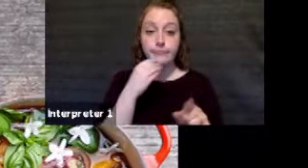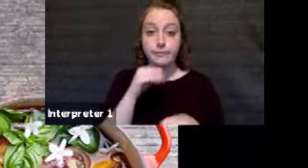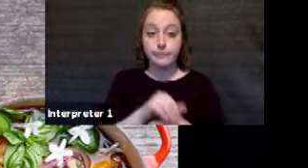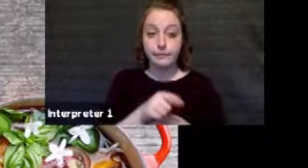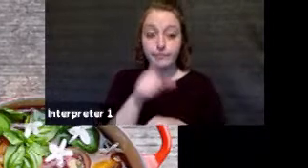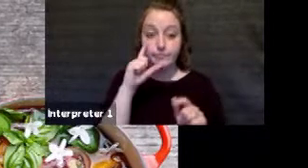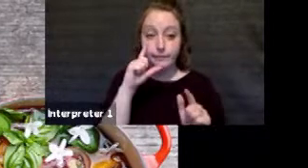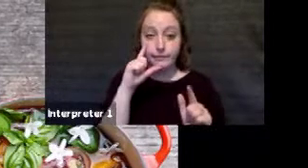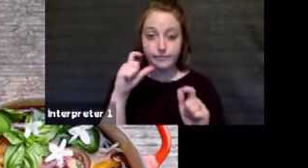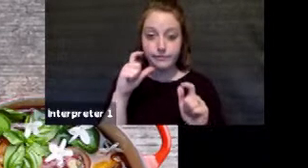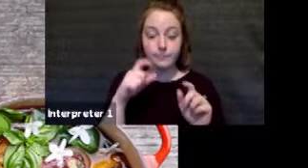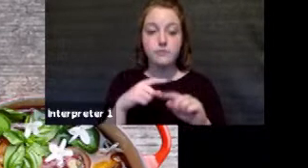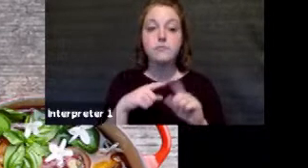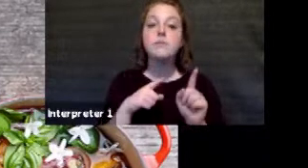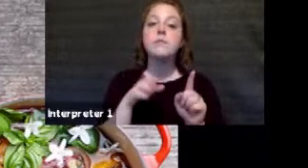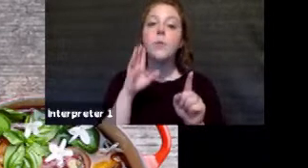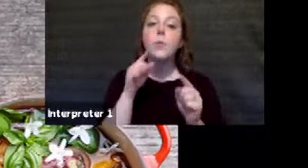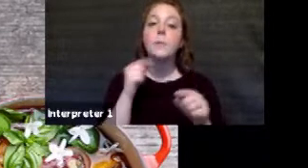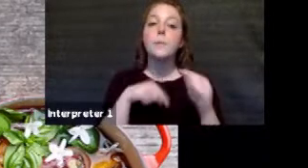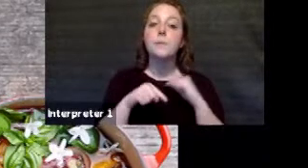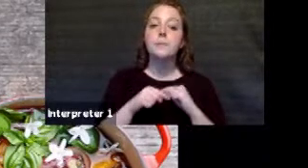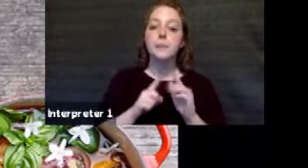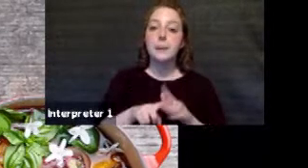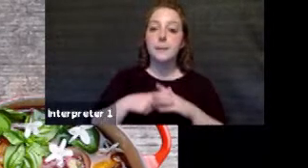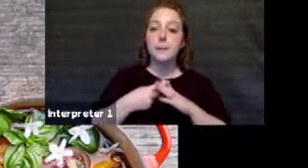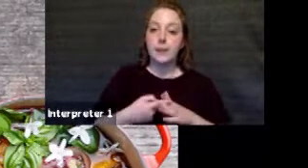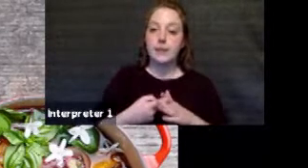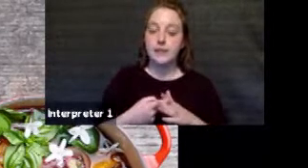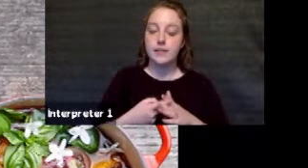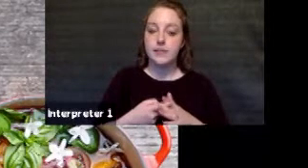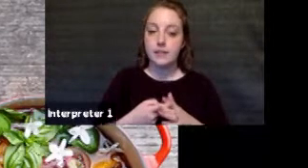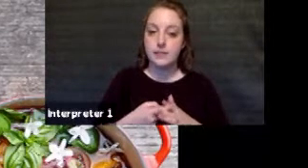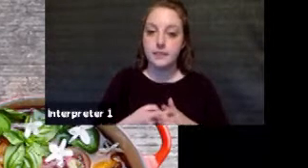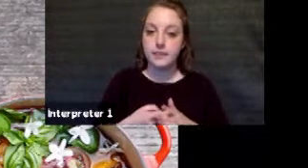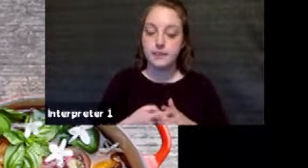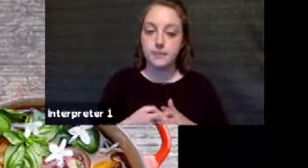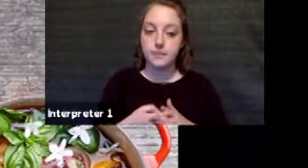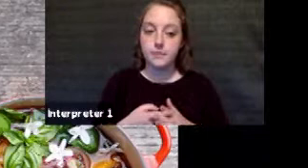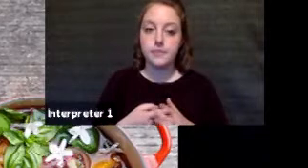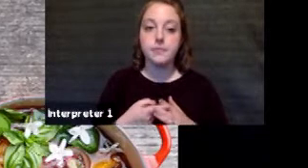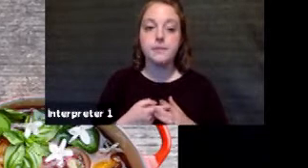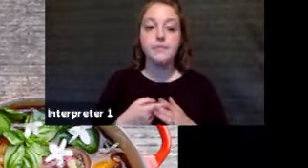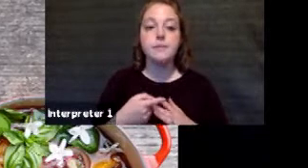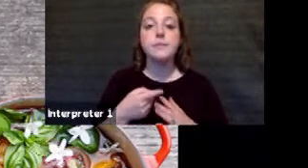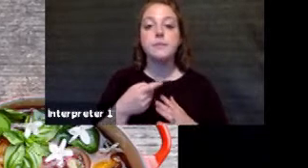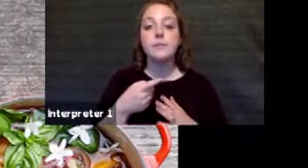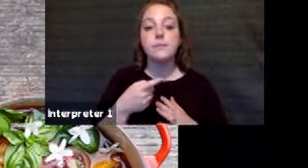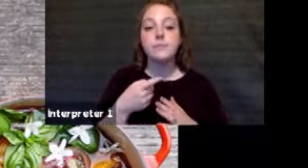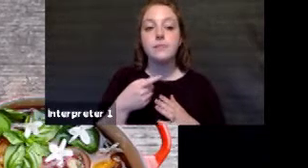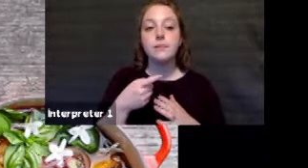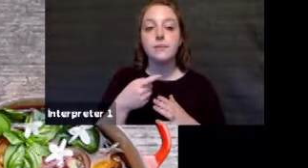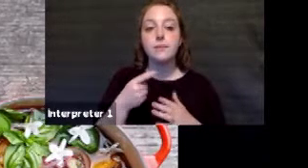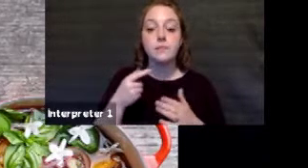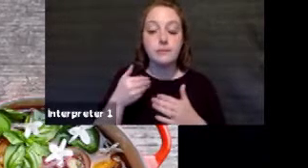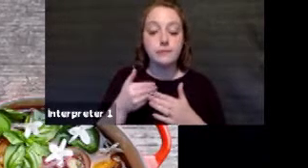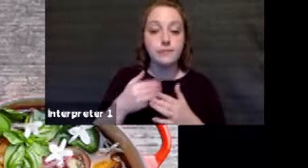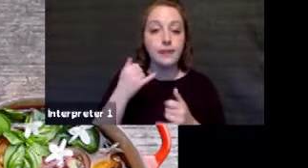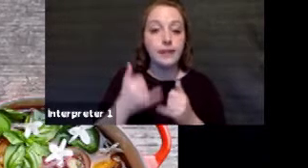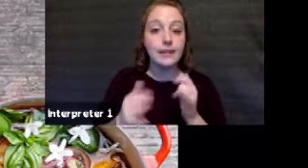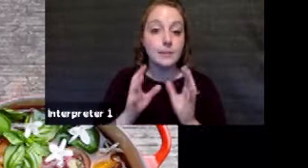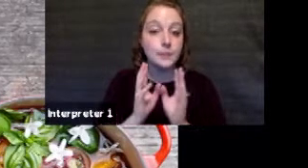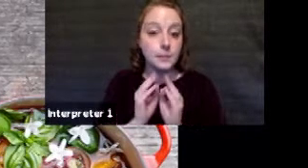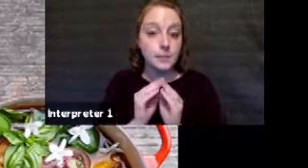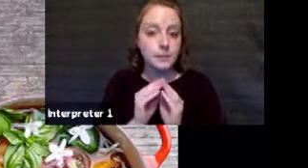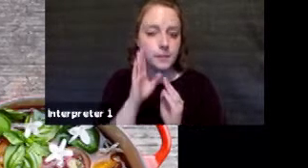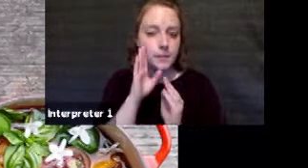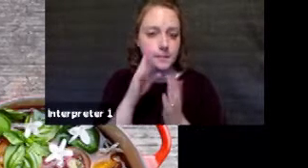wanted to kind of come back to the very beginning of where we started as we're reaching, I'll say, our last meeting here to talk about, dive into some